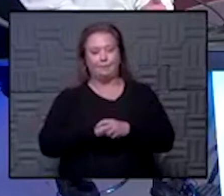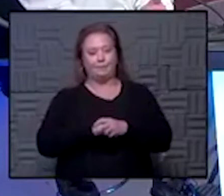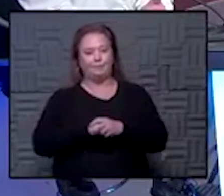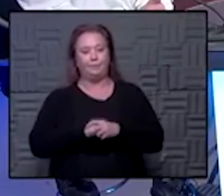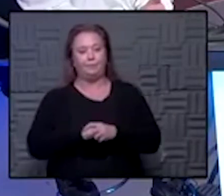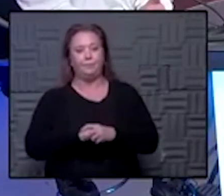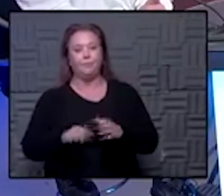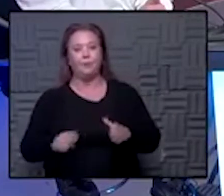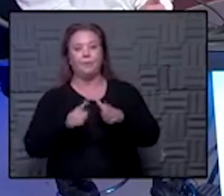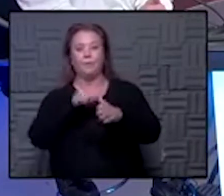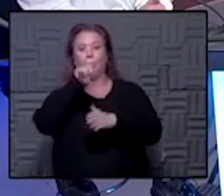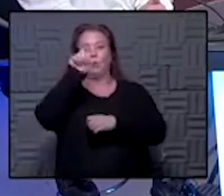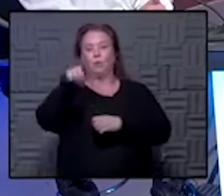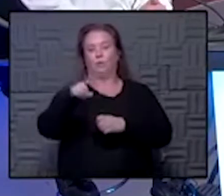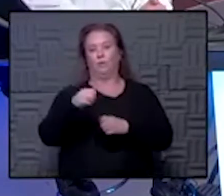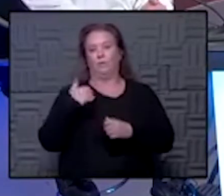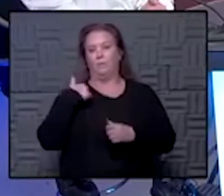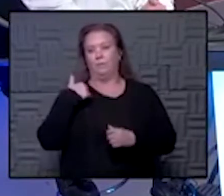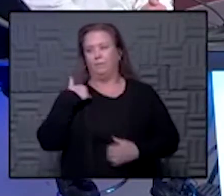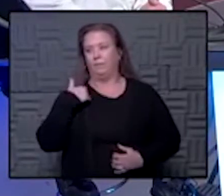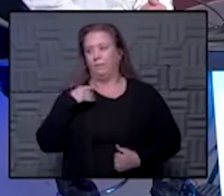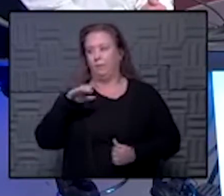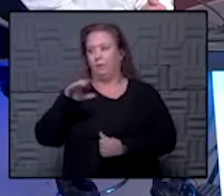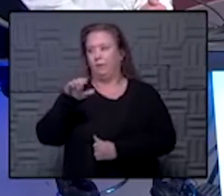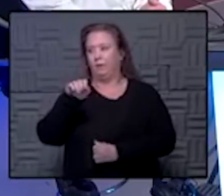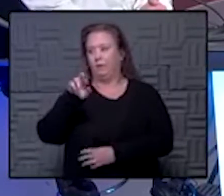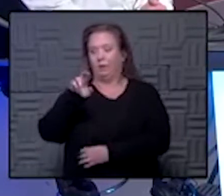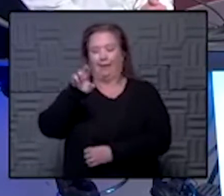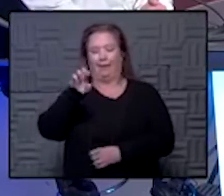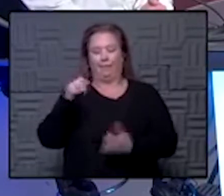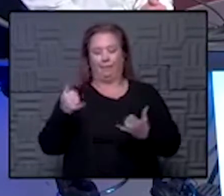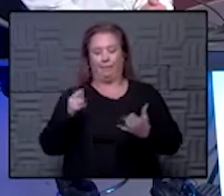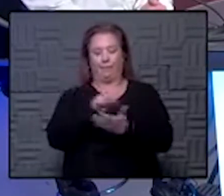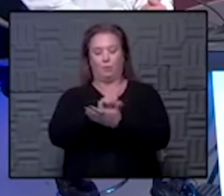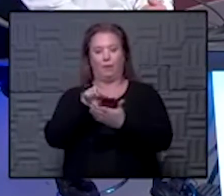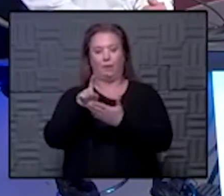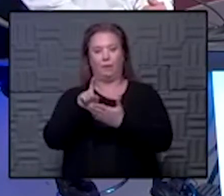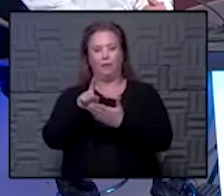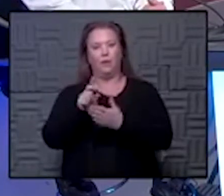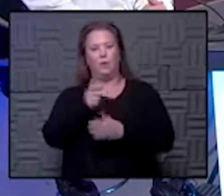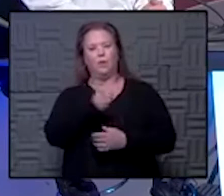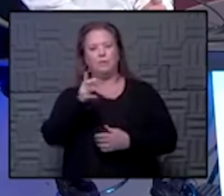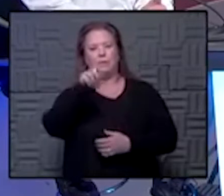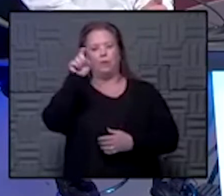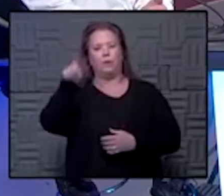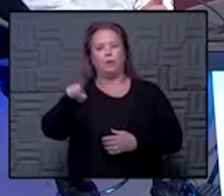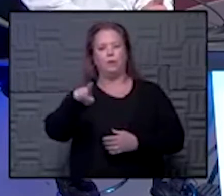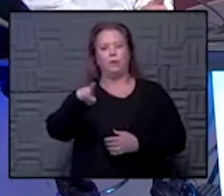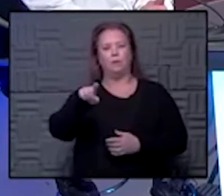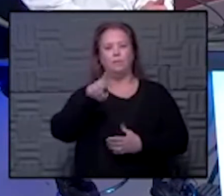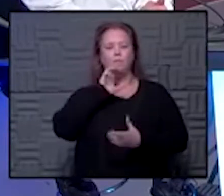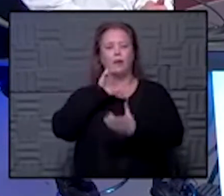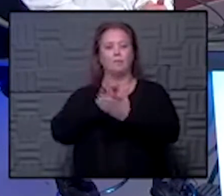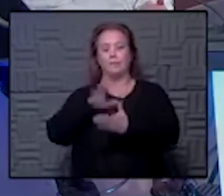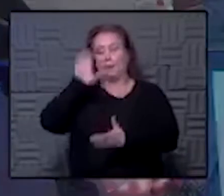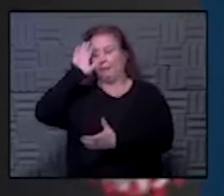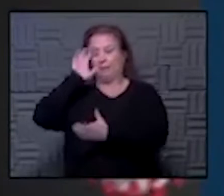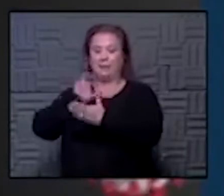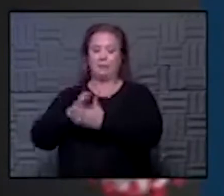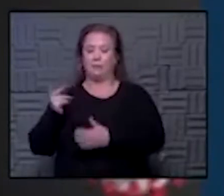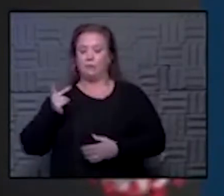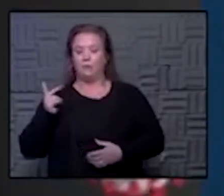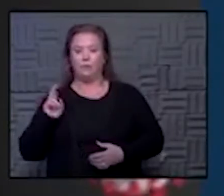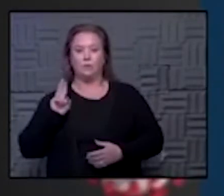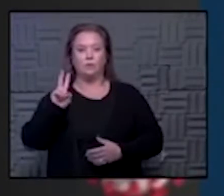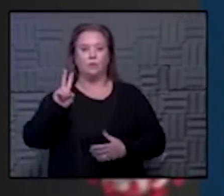let's go to our first question that we had from carryover this week. We have a couple of questions from wives. My husband and I